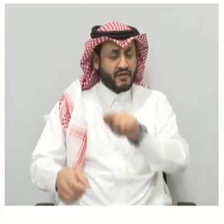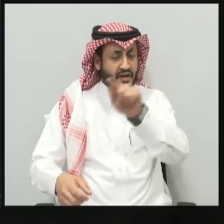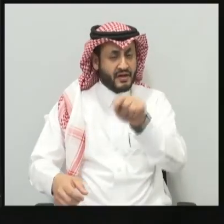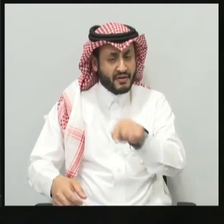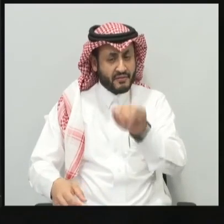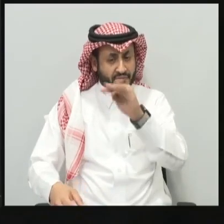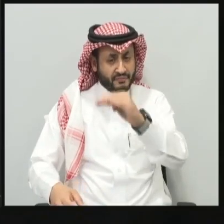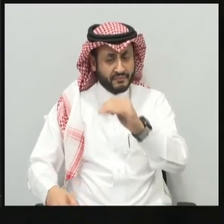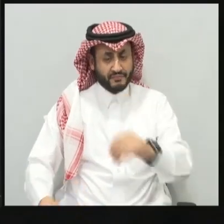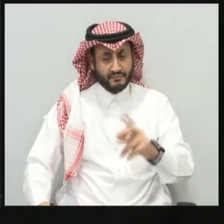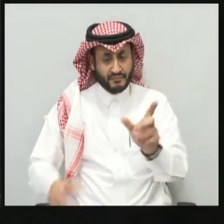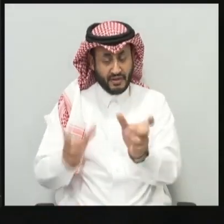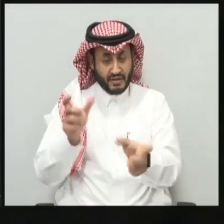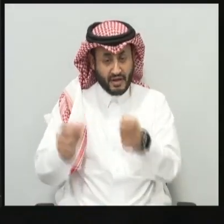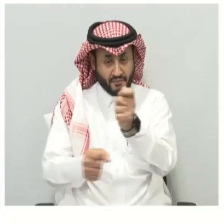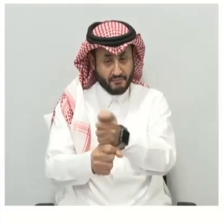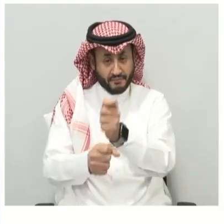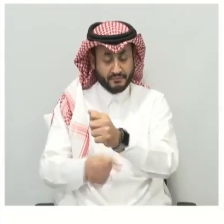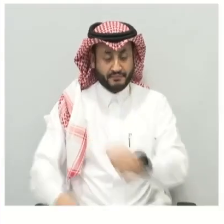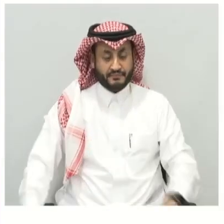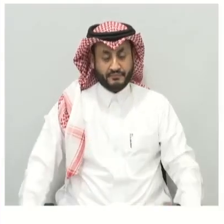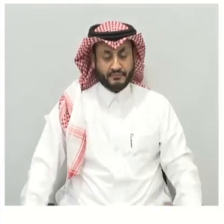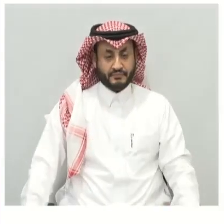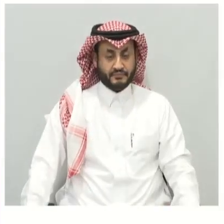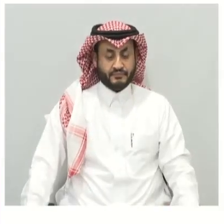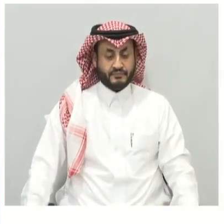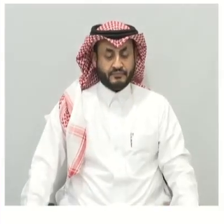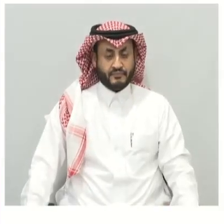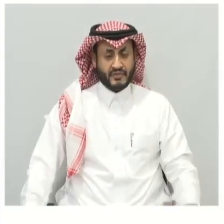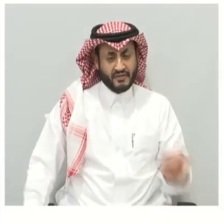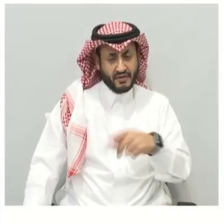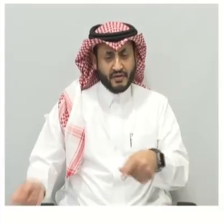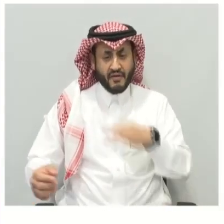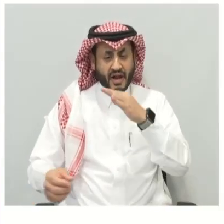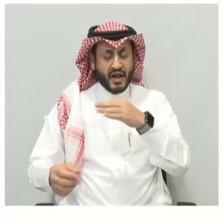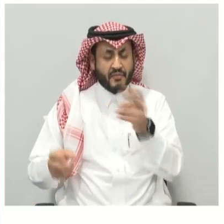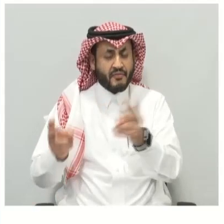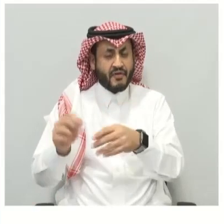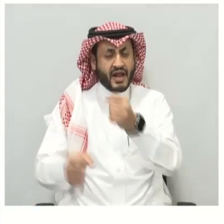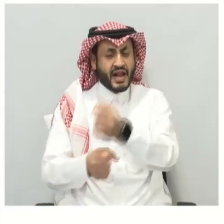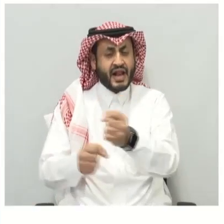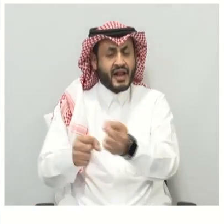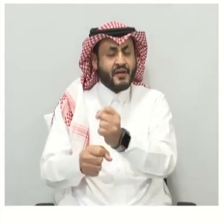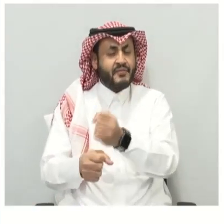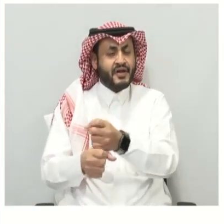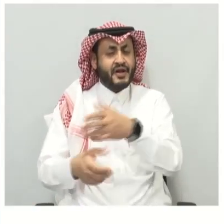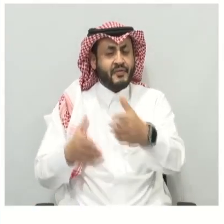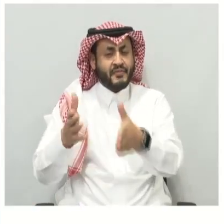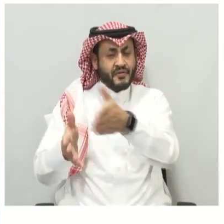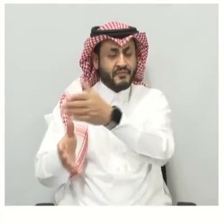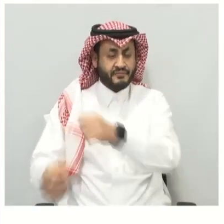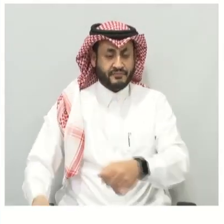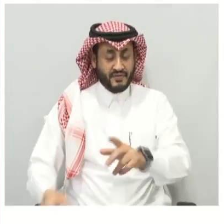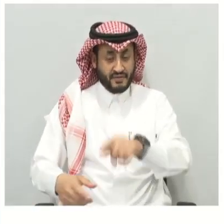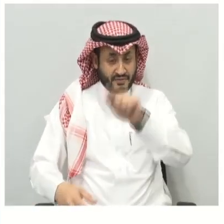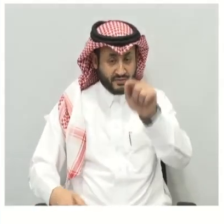answer questions about different jobs. And also we're going to talk about job activities and ask and answer